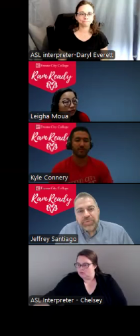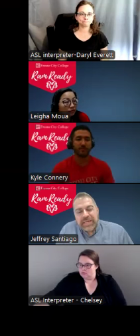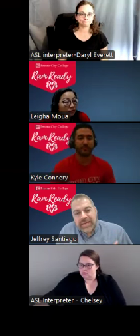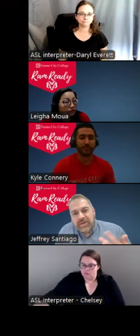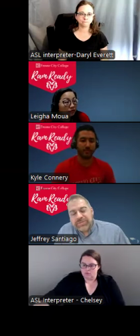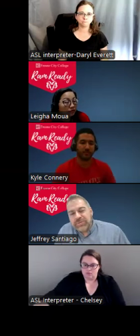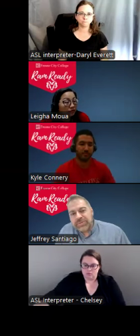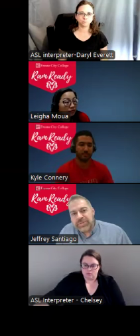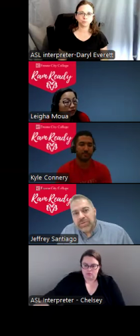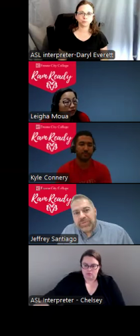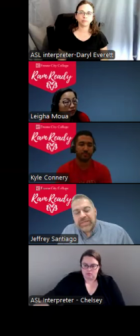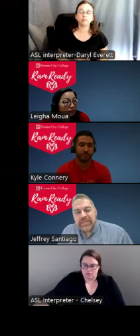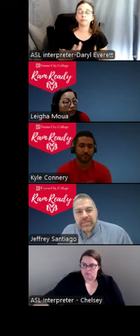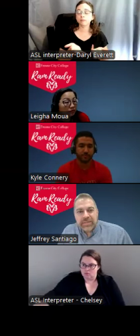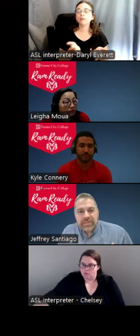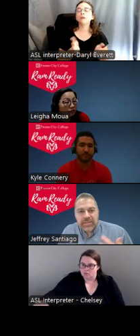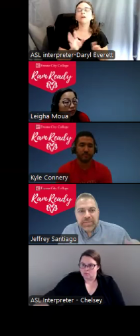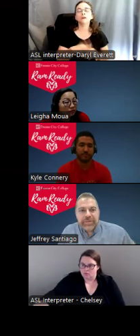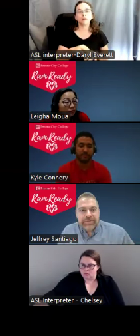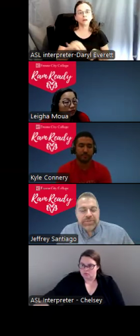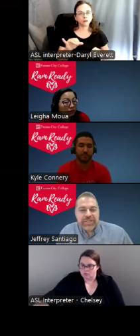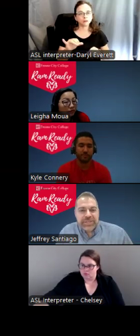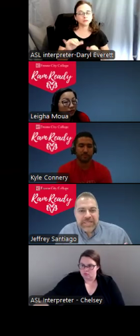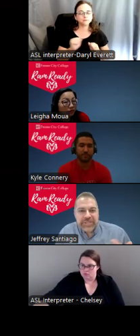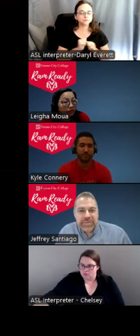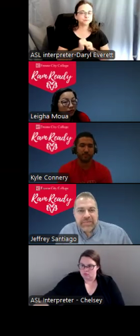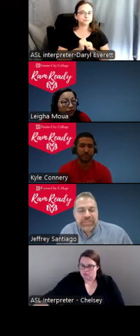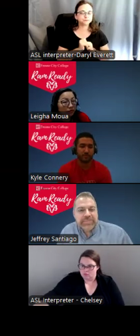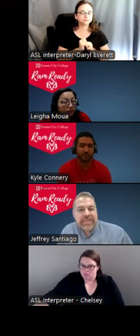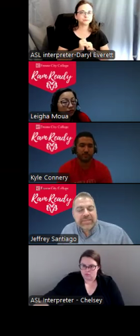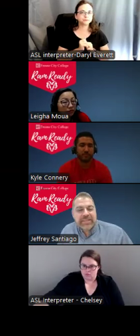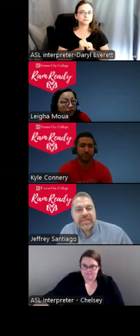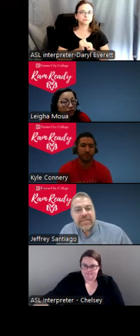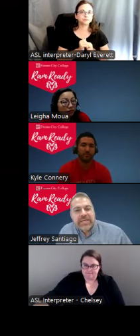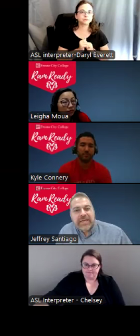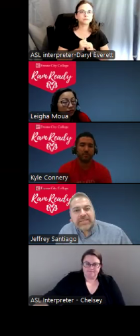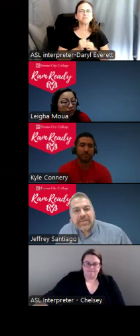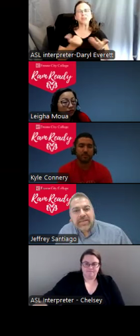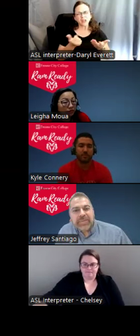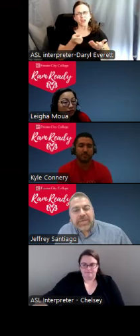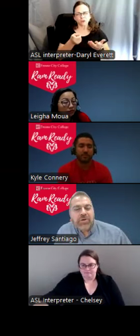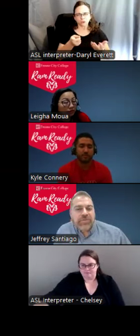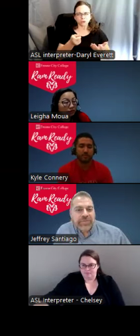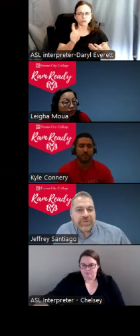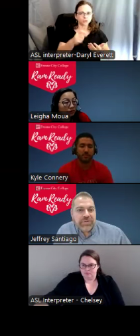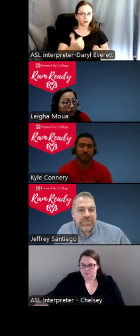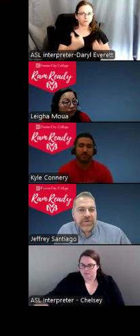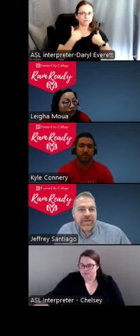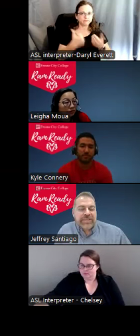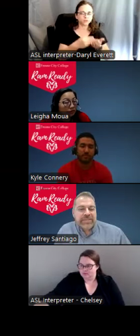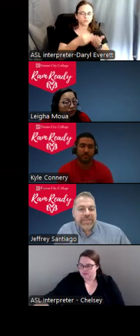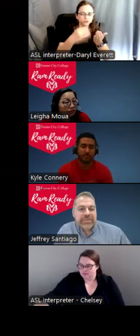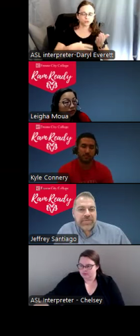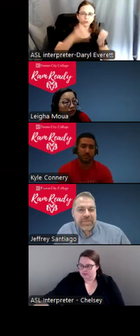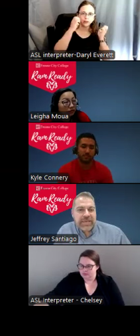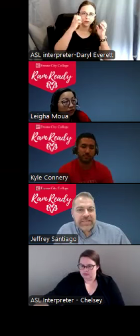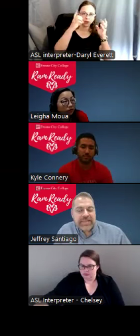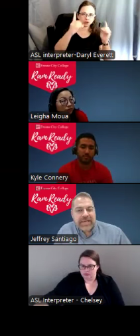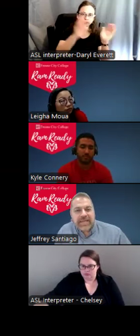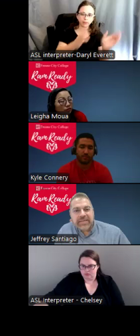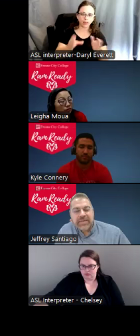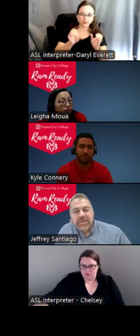And so it's important, like also, you know, we can complete your student education plan, which is basically, it's a big overview of every semester